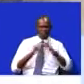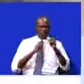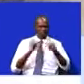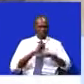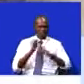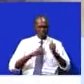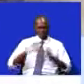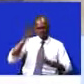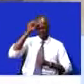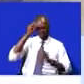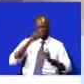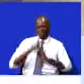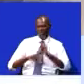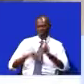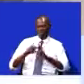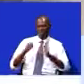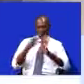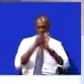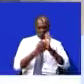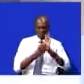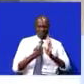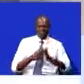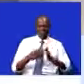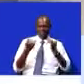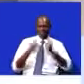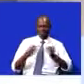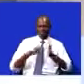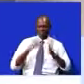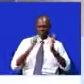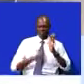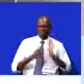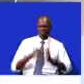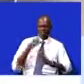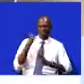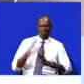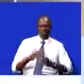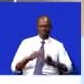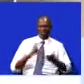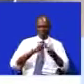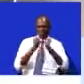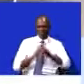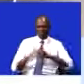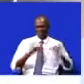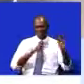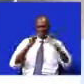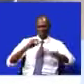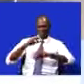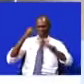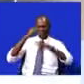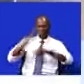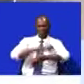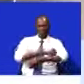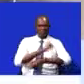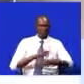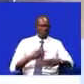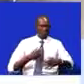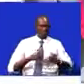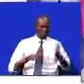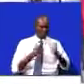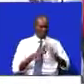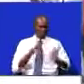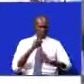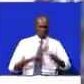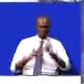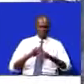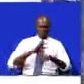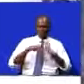government programs, e gimi wacho ni 100% transition to secondary schools. Koro program ni, achake wadeteme